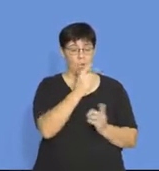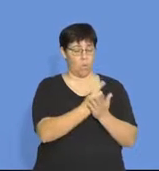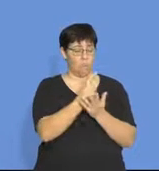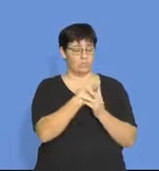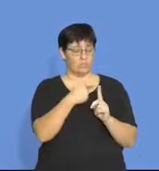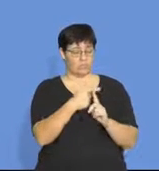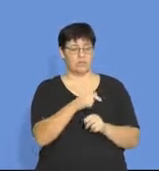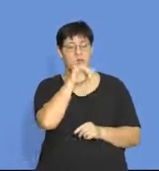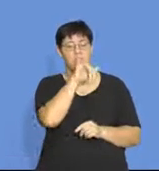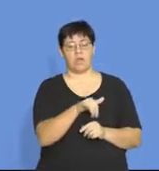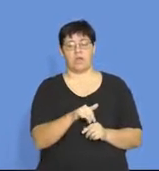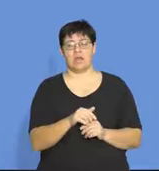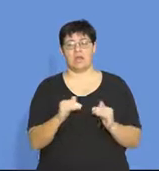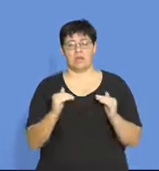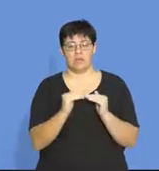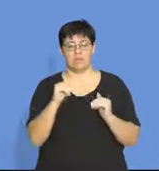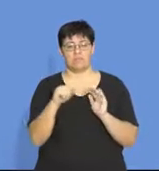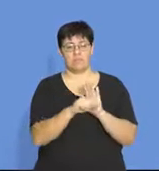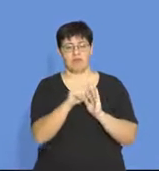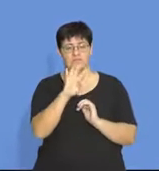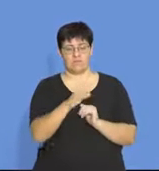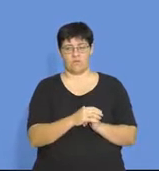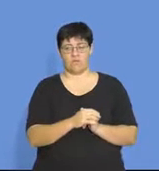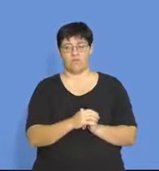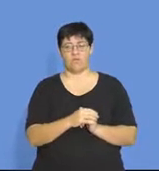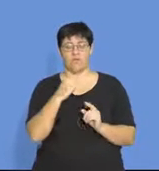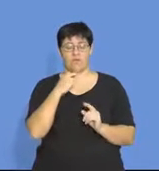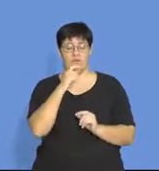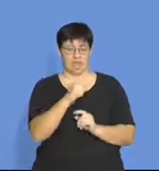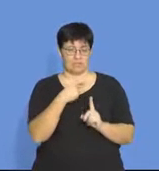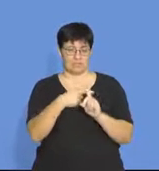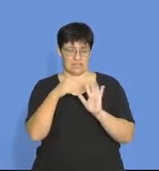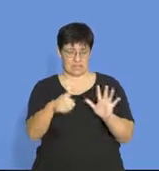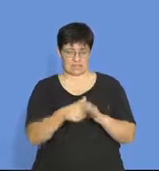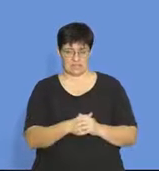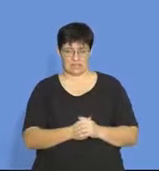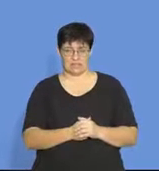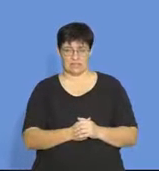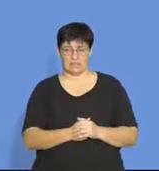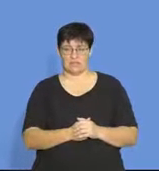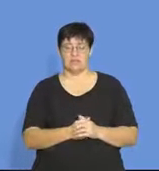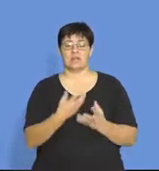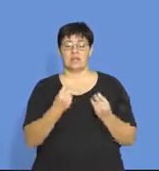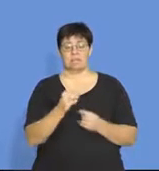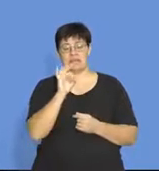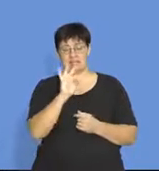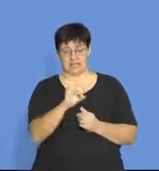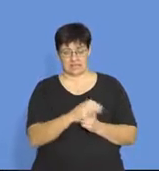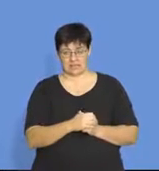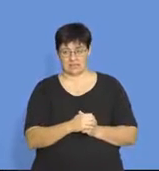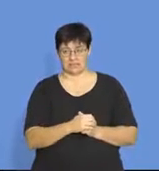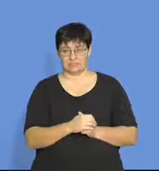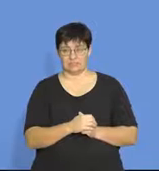must always be positive, which is minus 4x plus 6. And then this is then